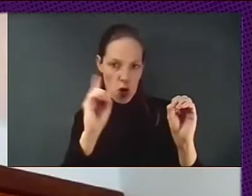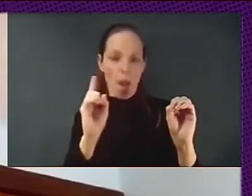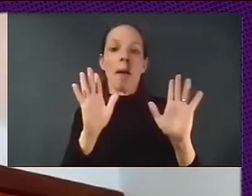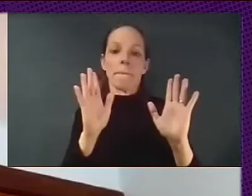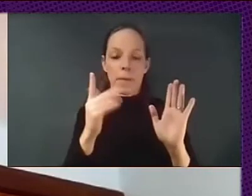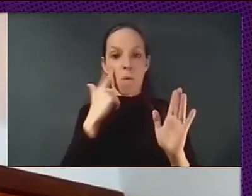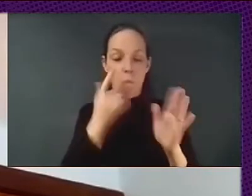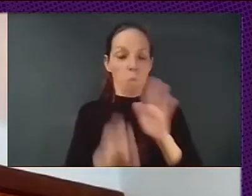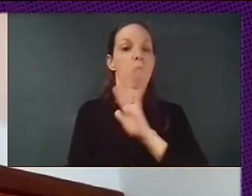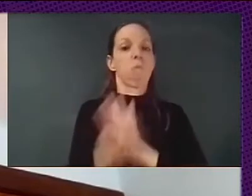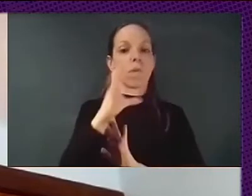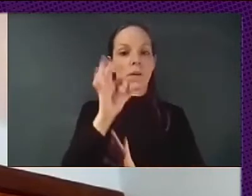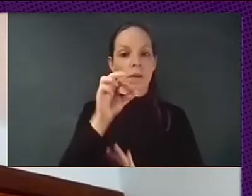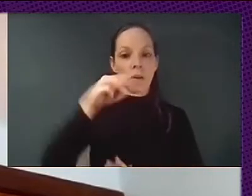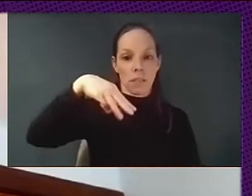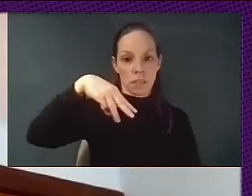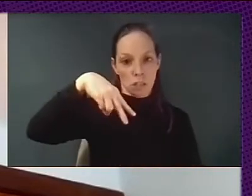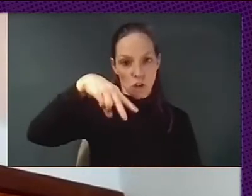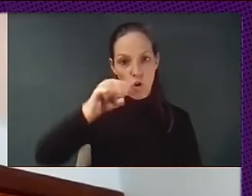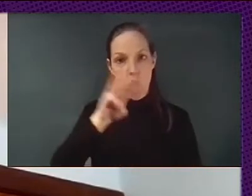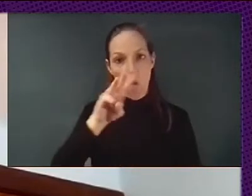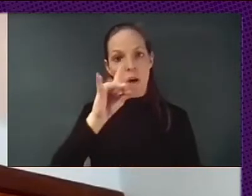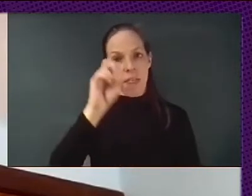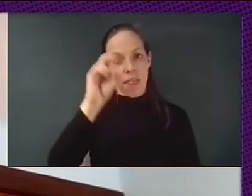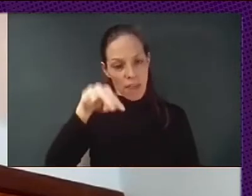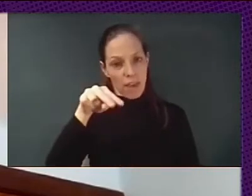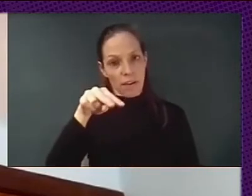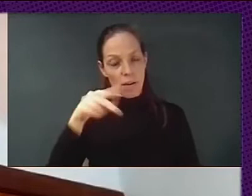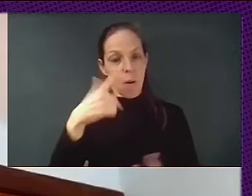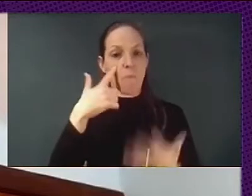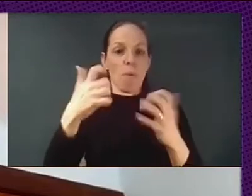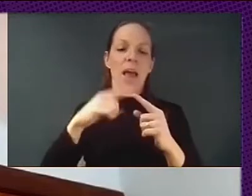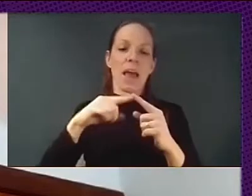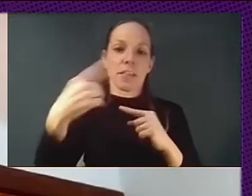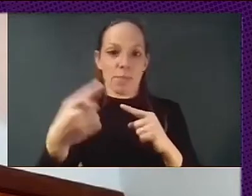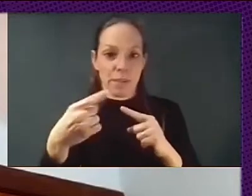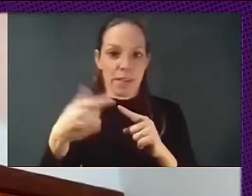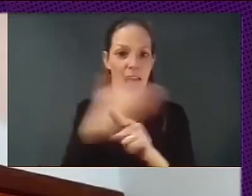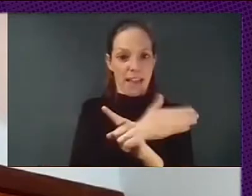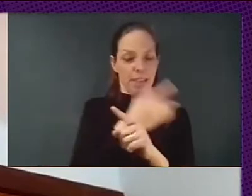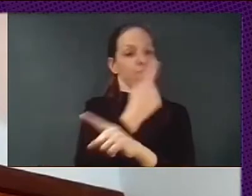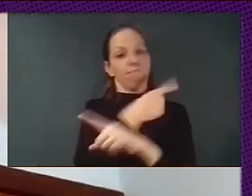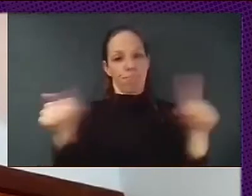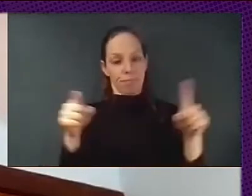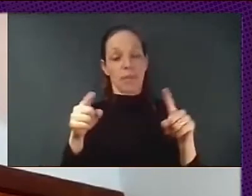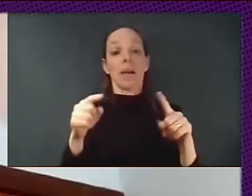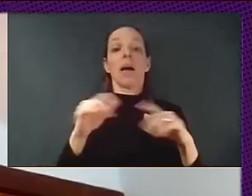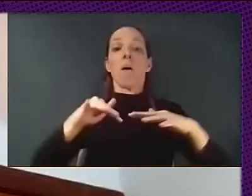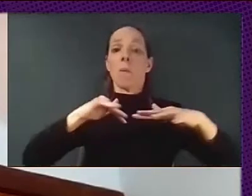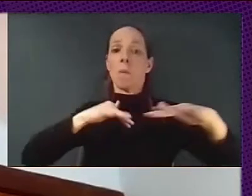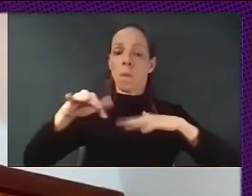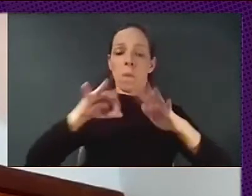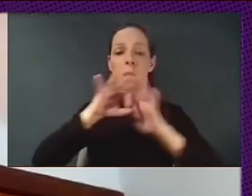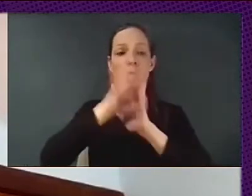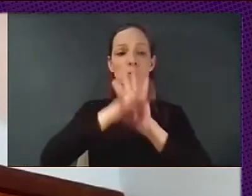So the free software movement was kind of part of the intellectual conversation and the rights conversation, access to knowledge and